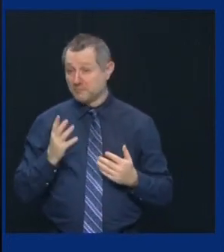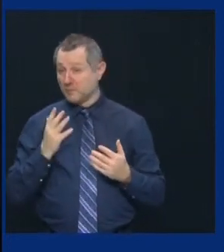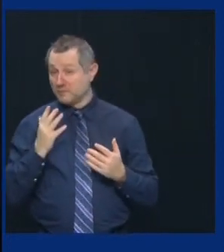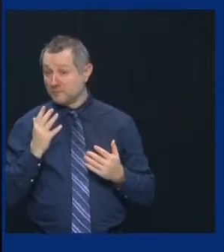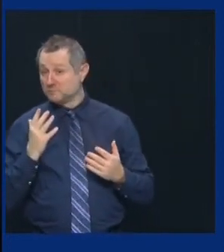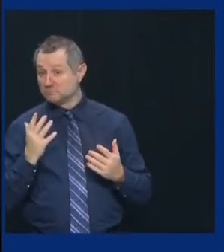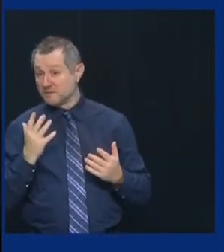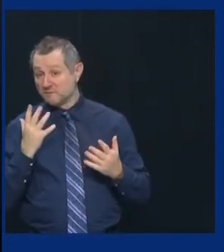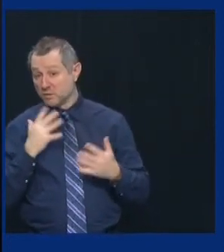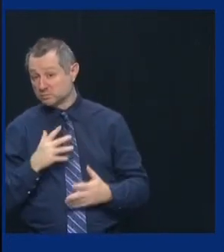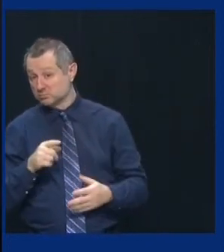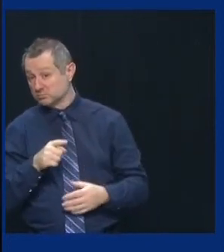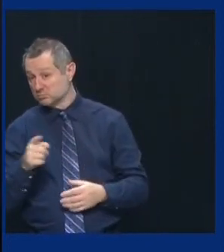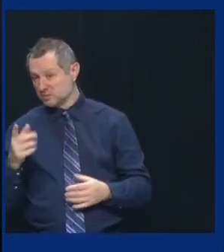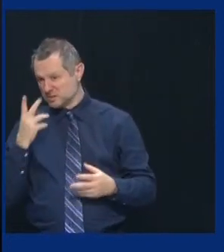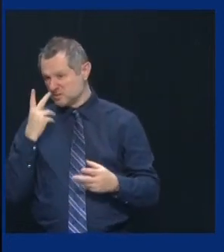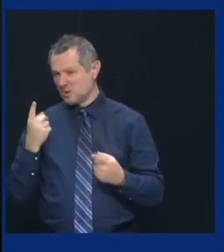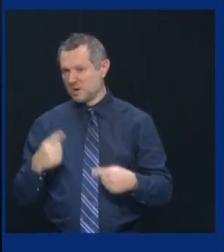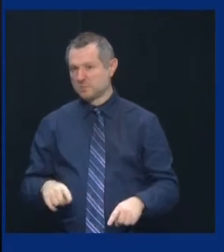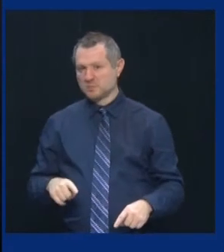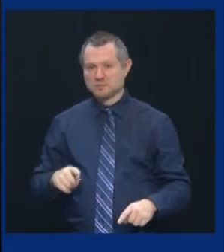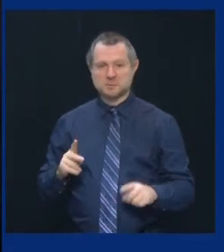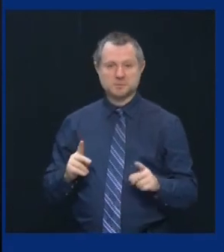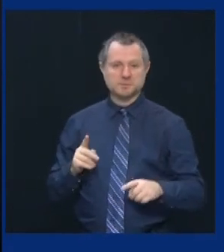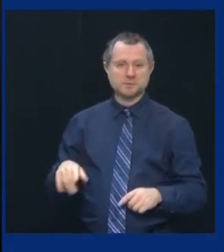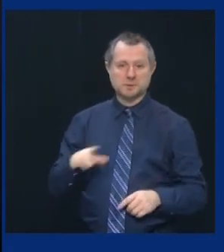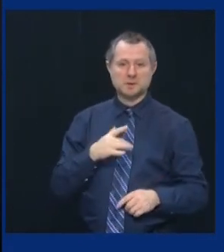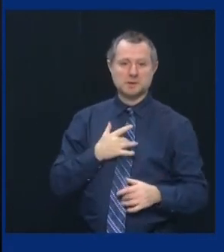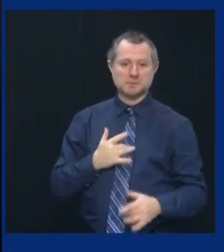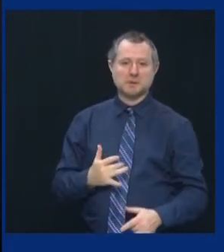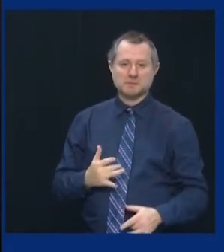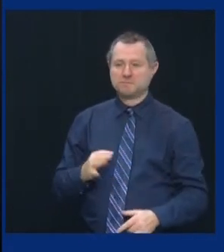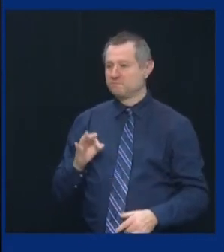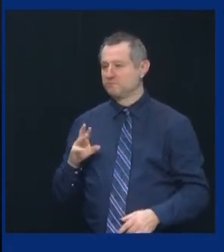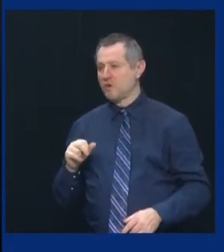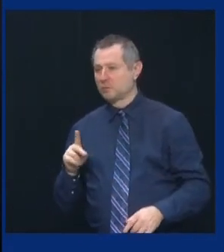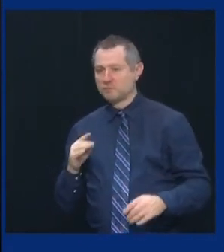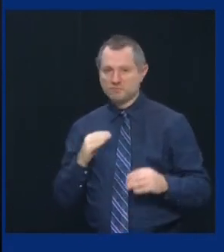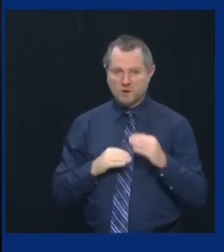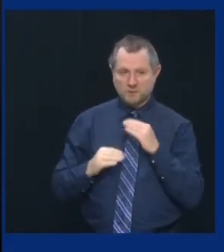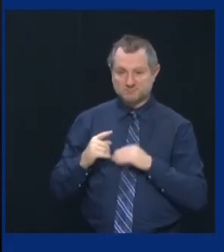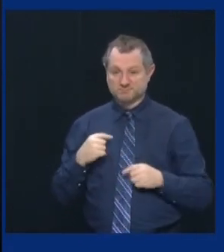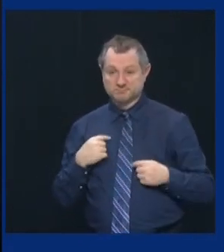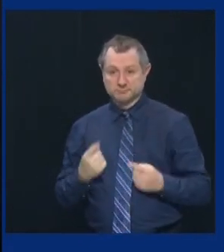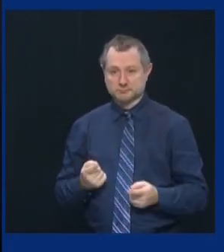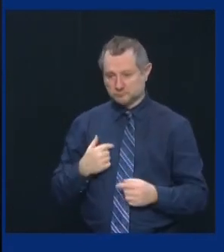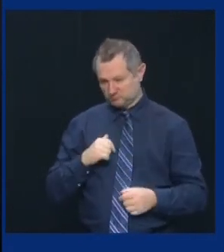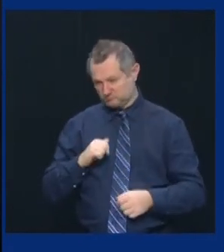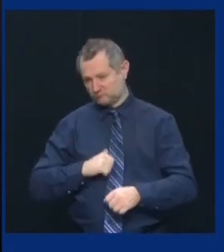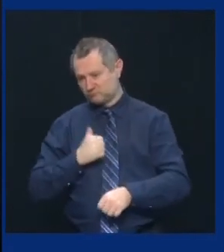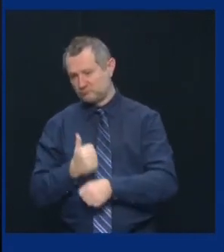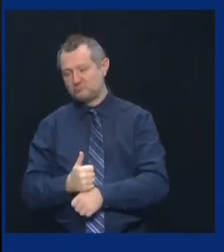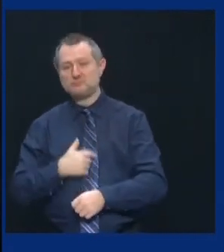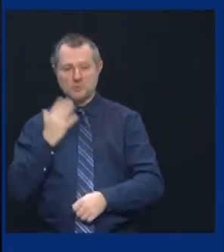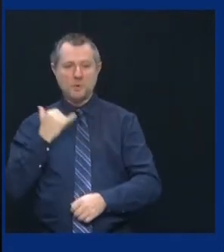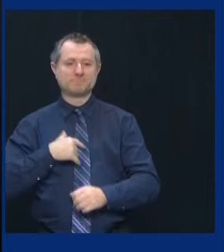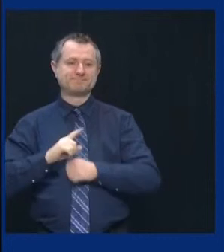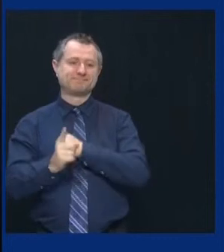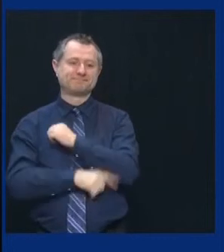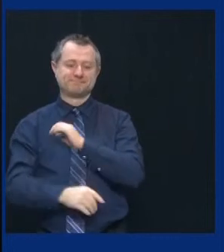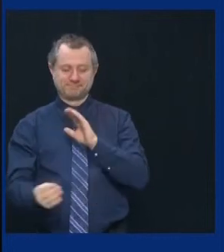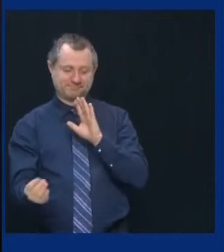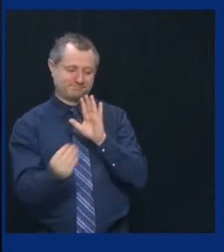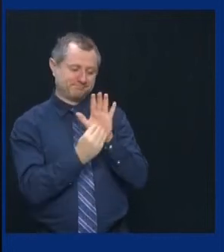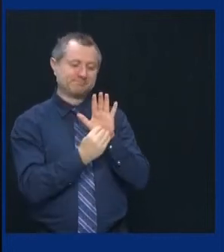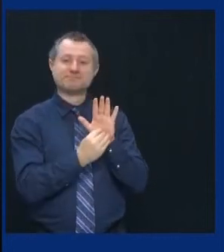unfortunately experienced with human nature and with fraud. So we have the penalties in place, we have the safeguards in place.